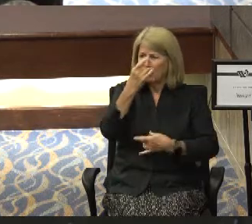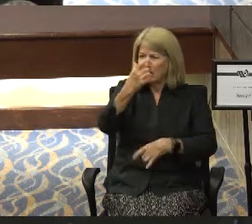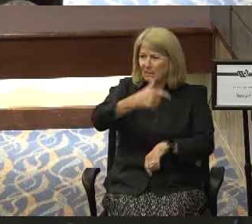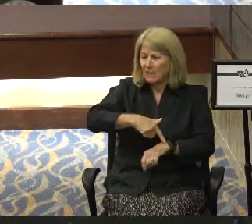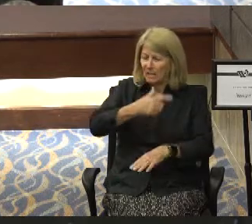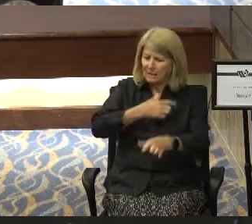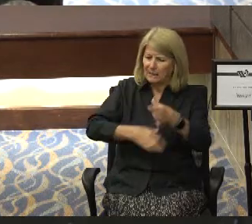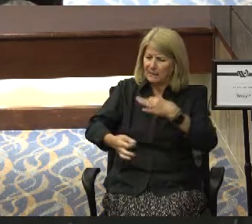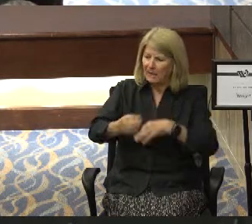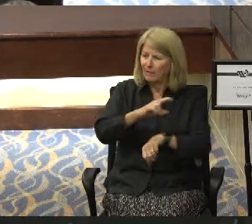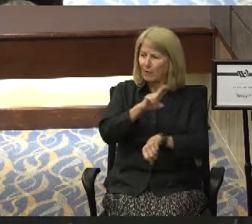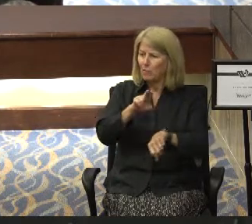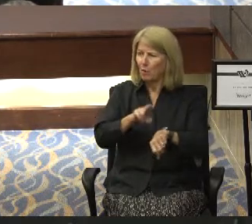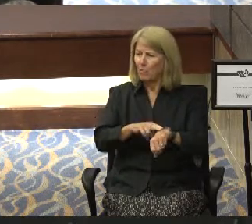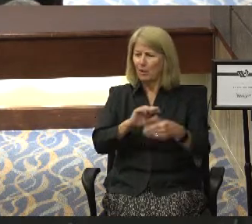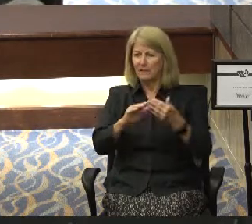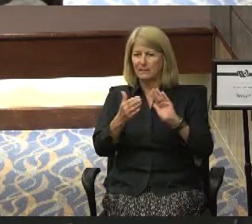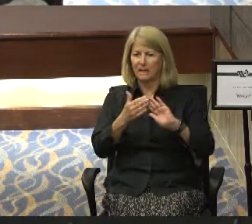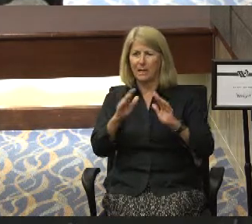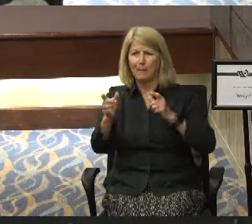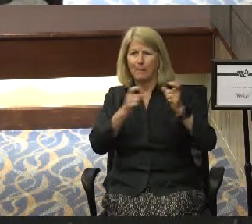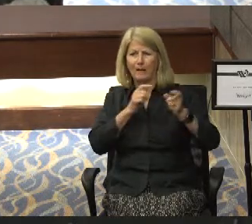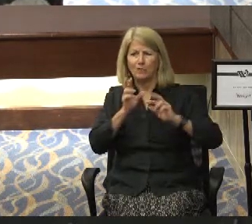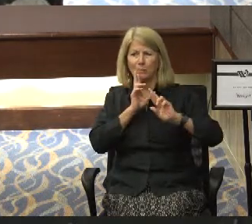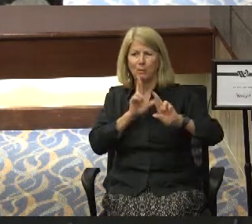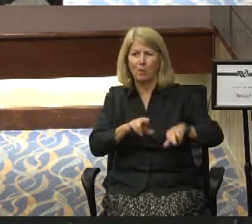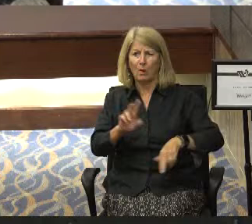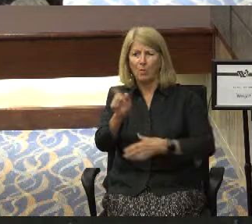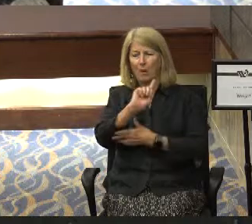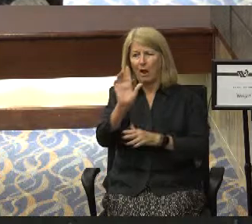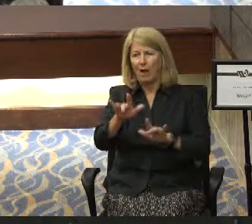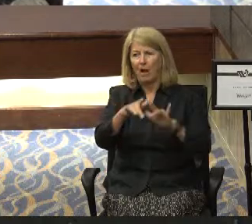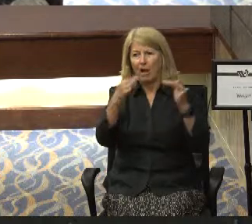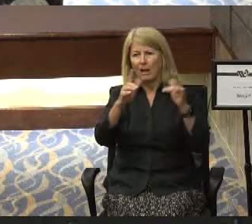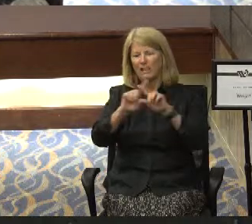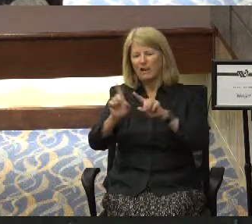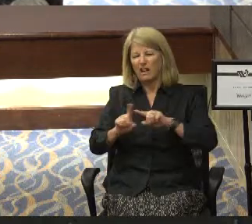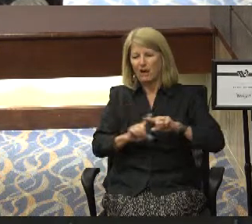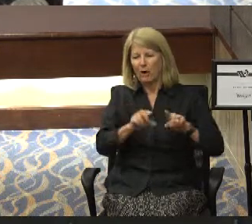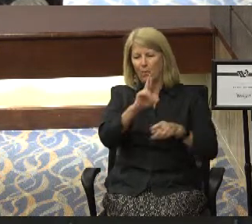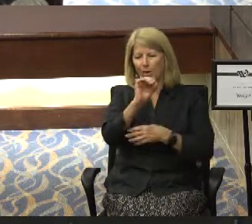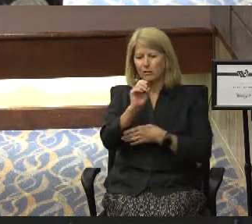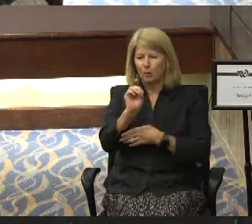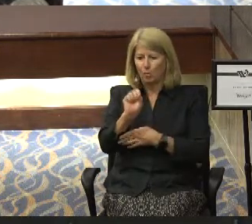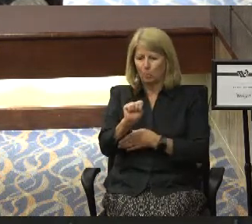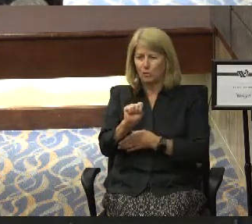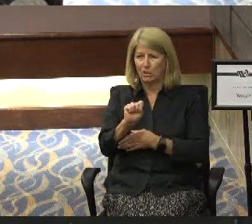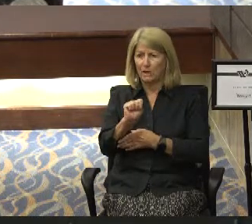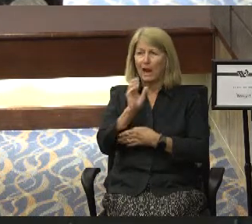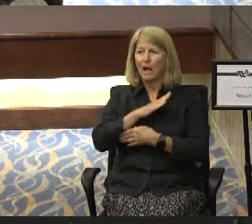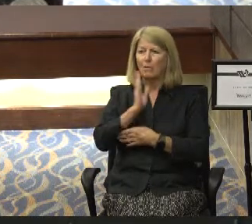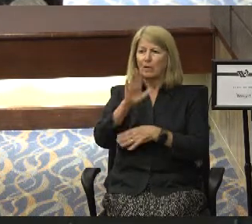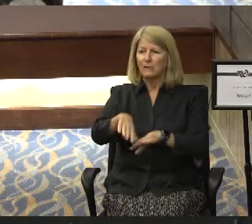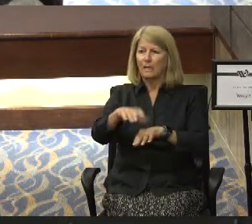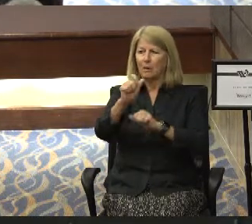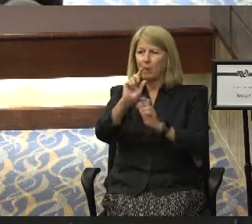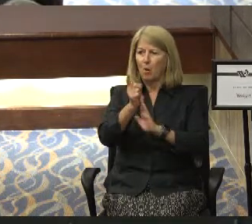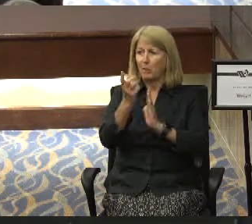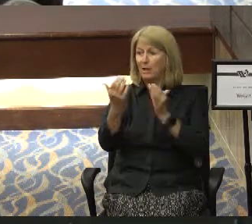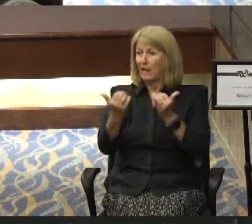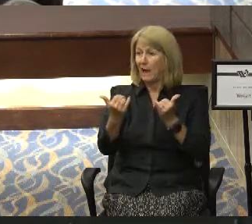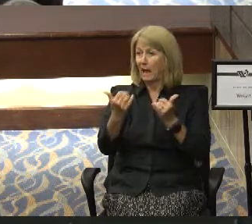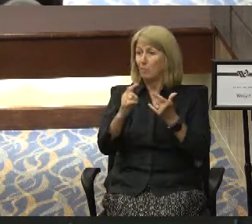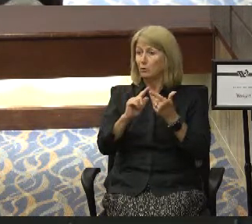my normal city manager's report in which I highlight various resolutions and things of that nature, I'm just going to simply take a moment now